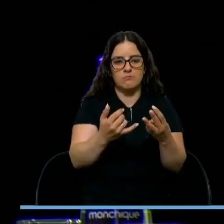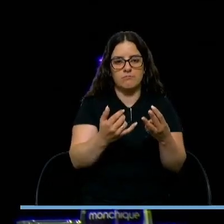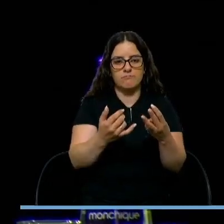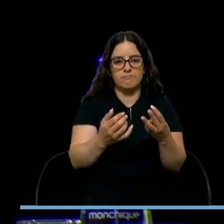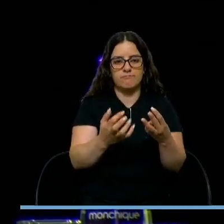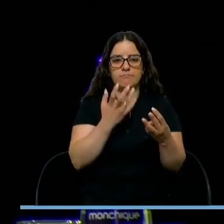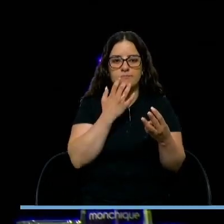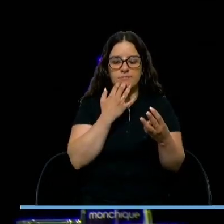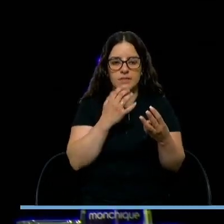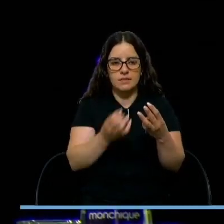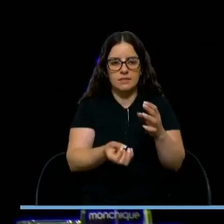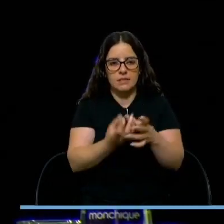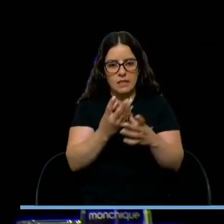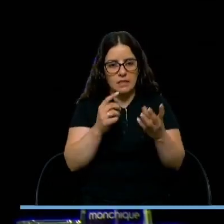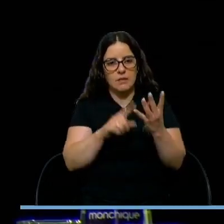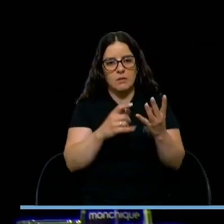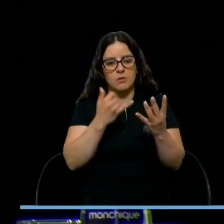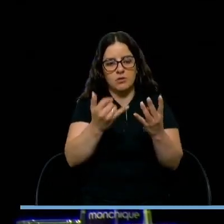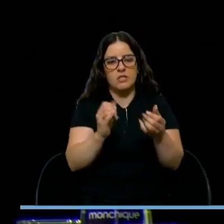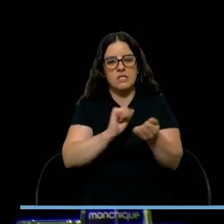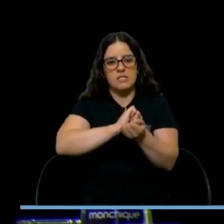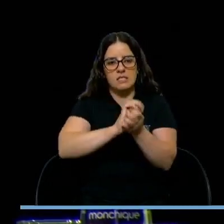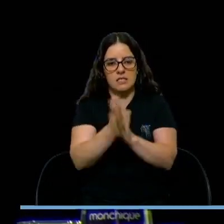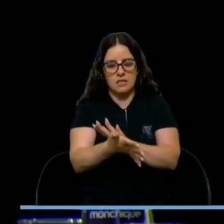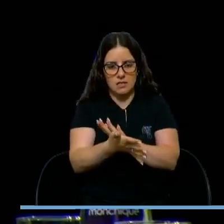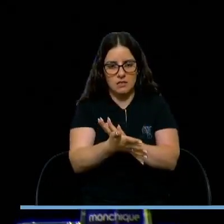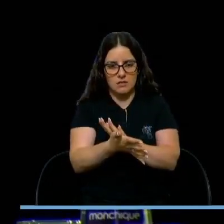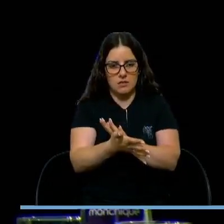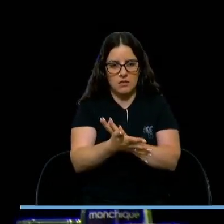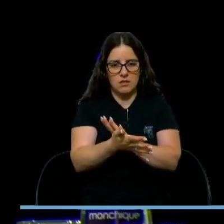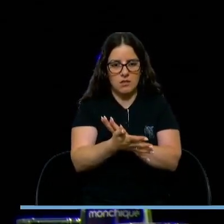of batteries, and then recycling,